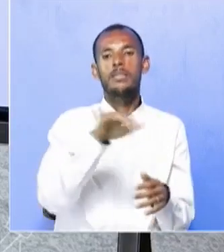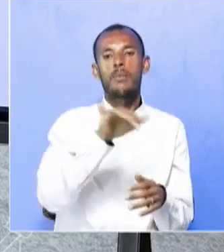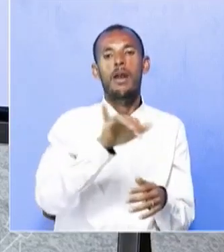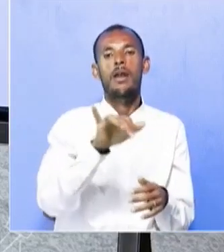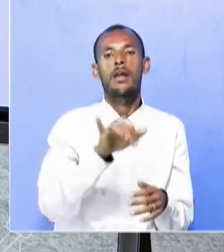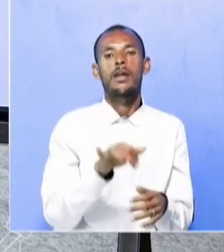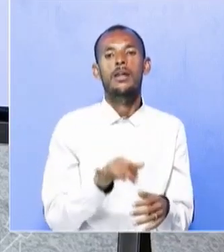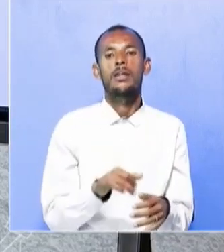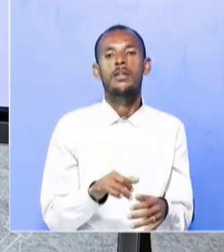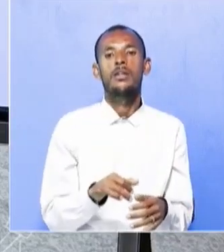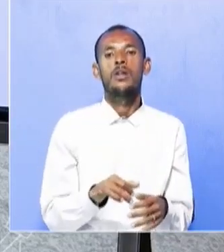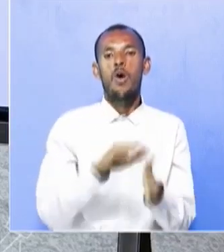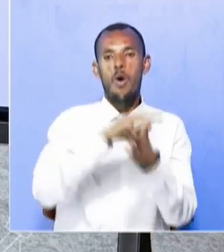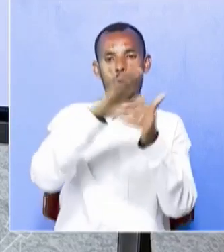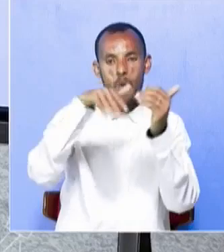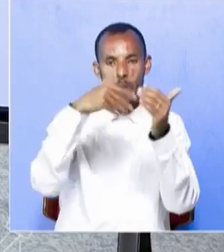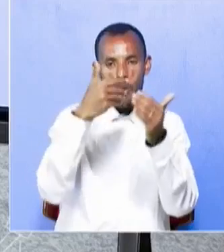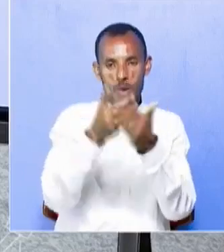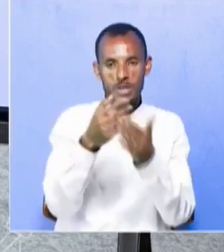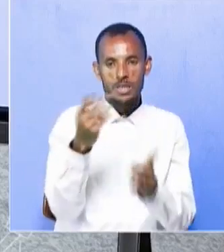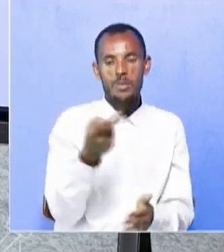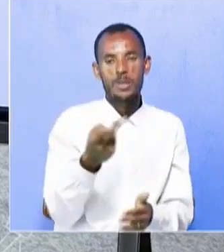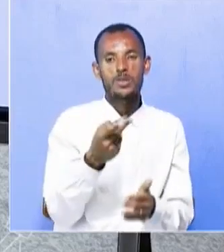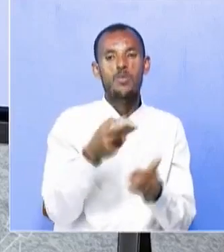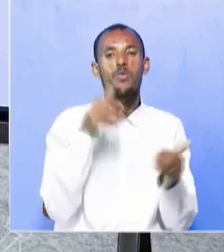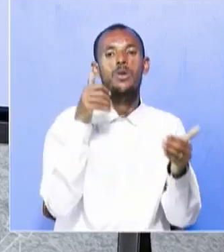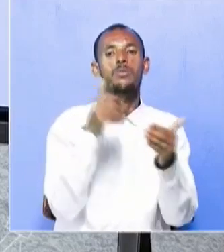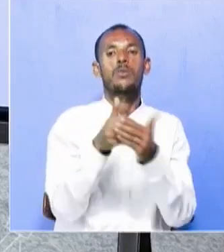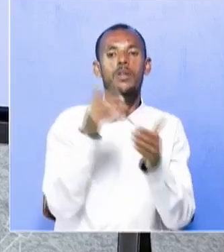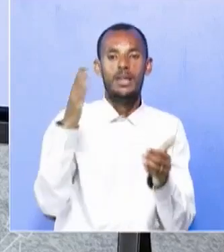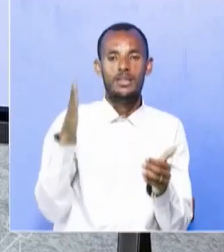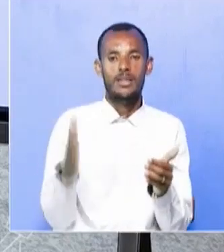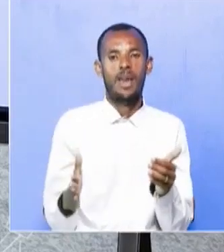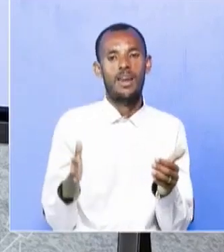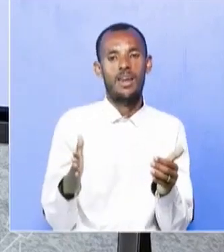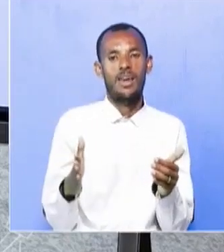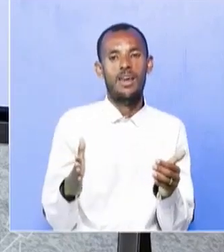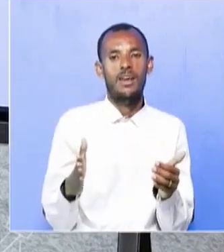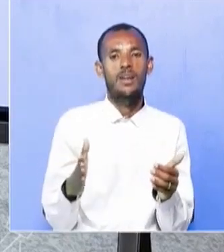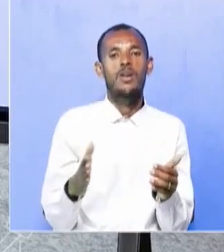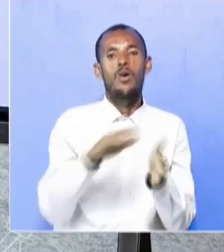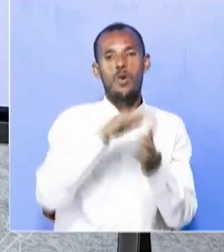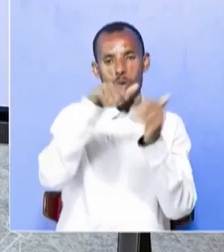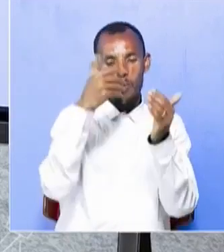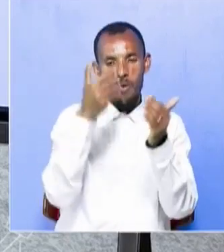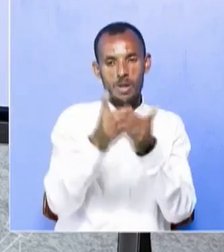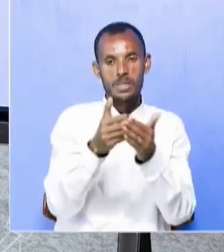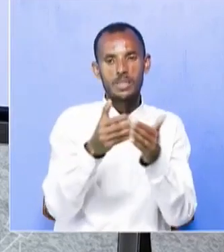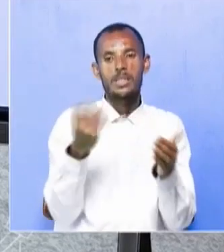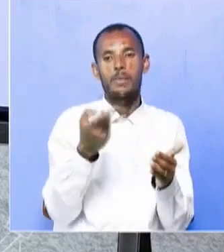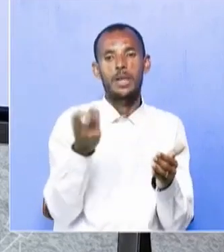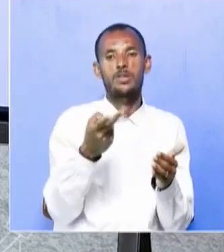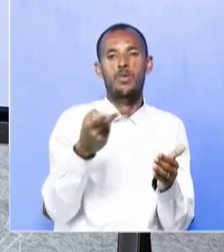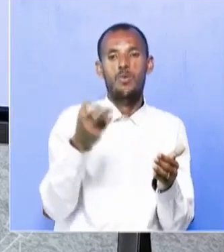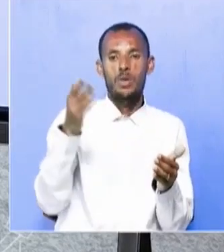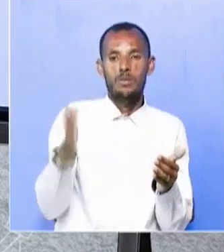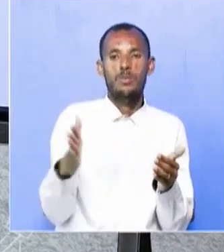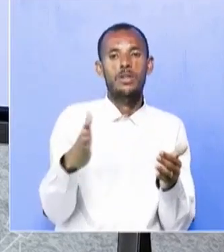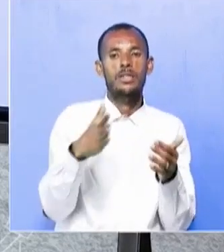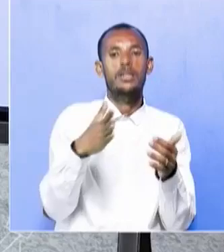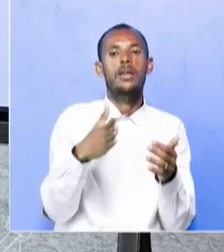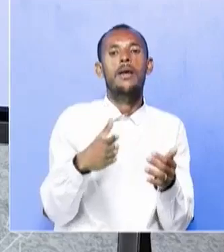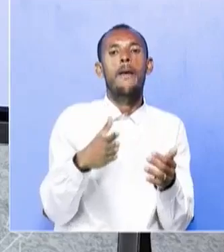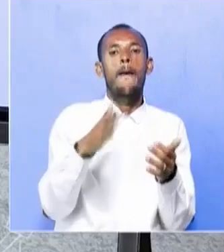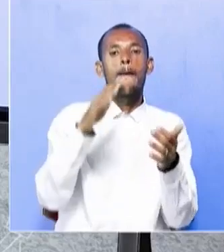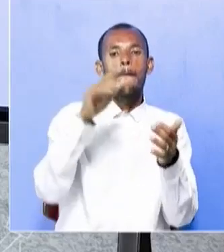Similarly, all the pairs of corresponding sides, okay, all the pairs of the ratio of corresponding sides